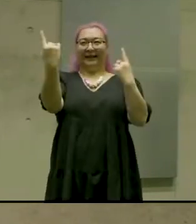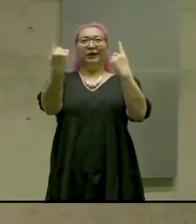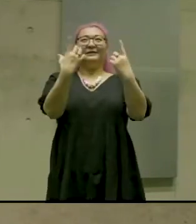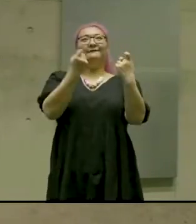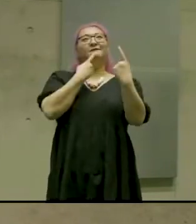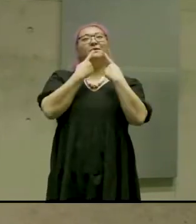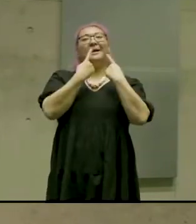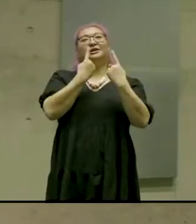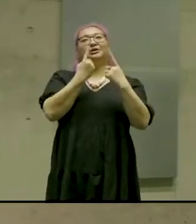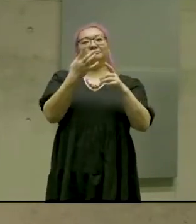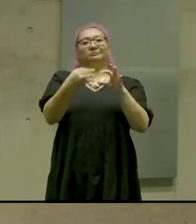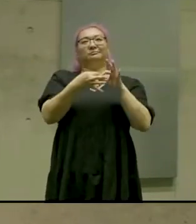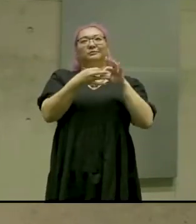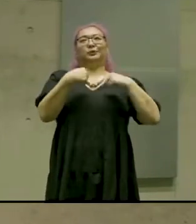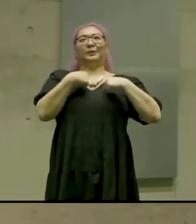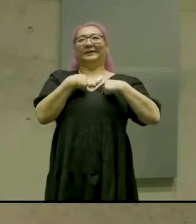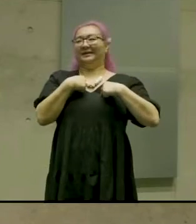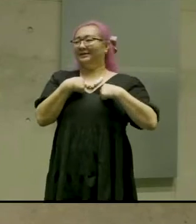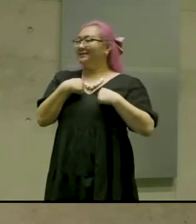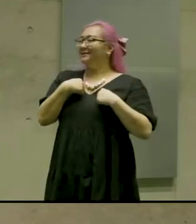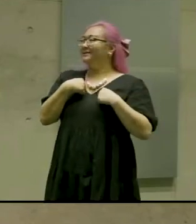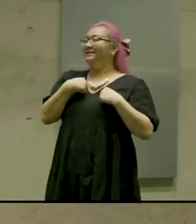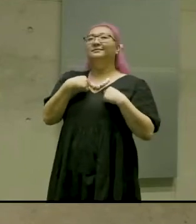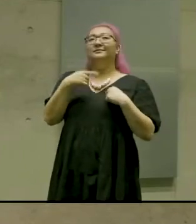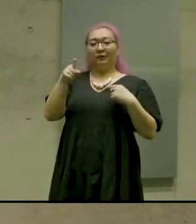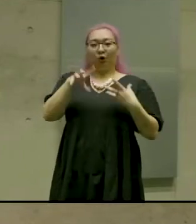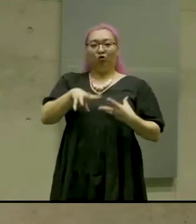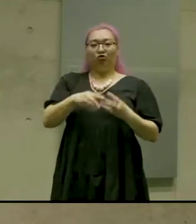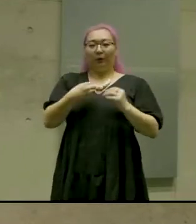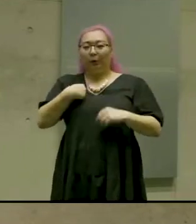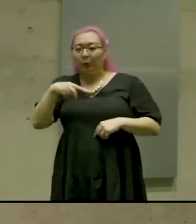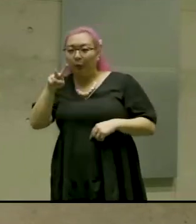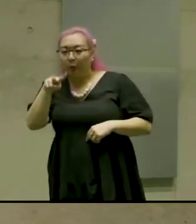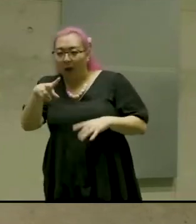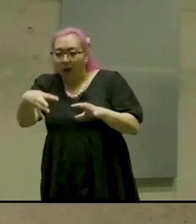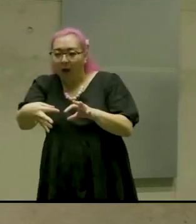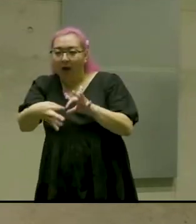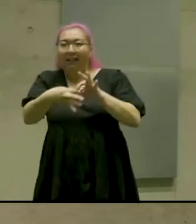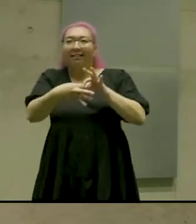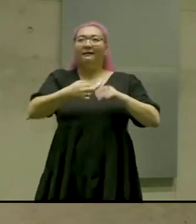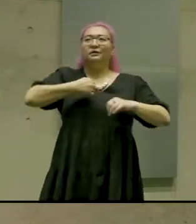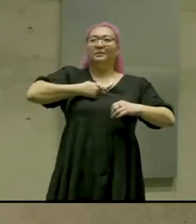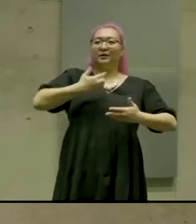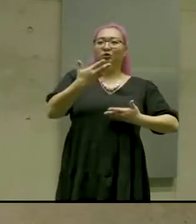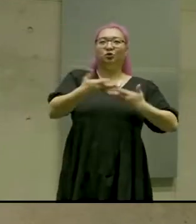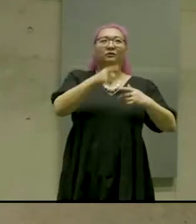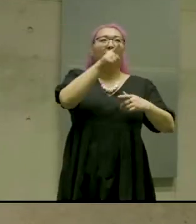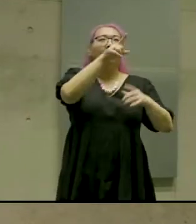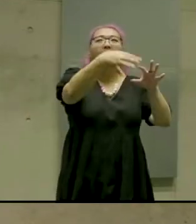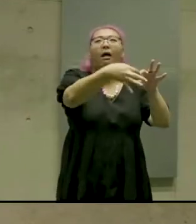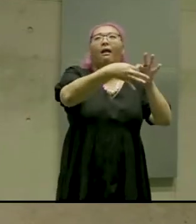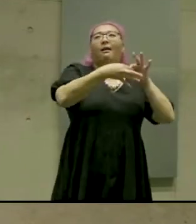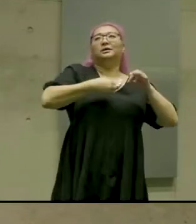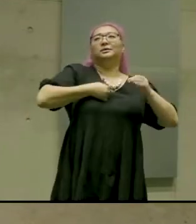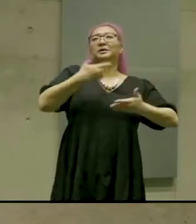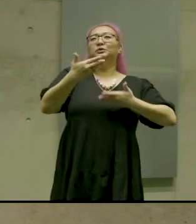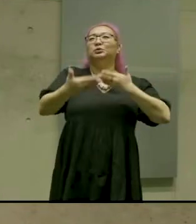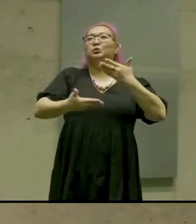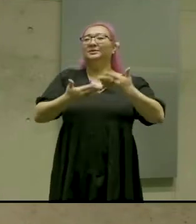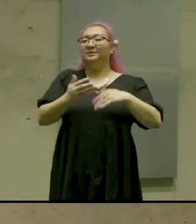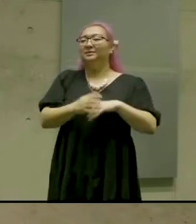single thing in the installation has a connection to my story and my narrative. And each time I